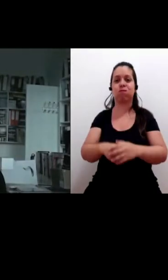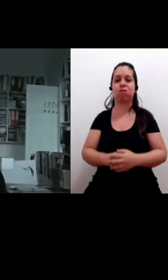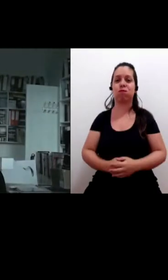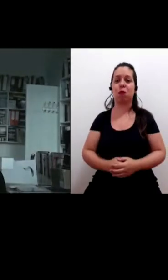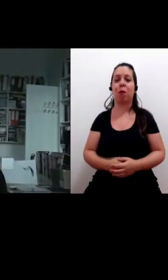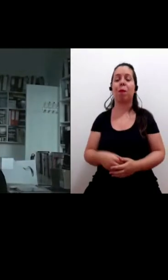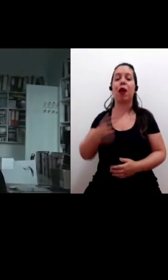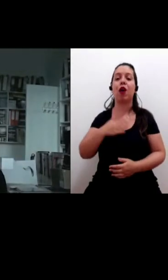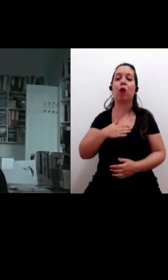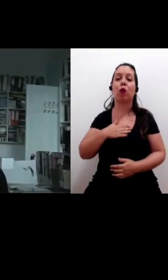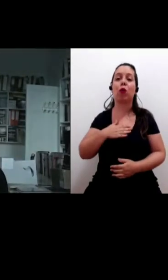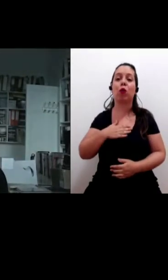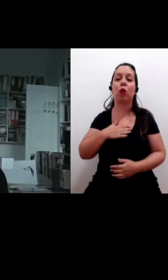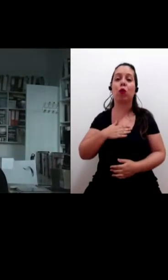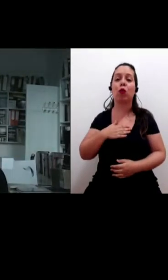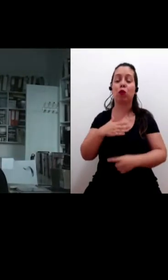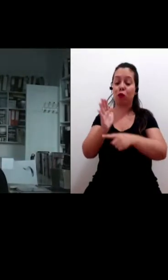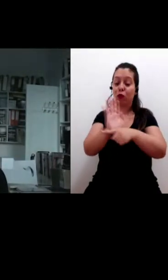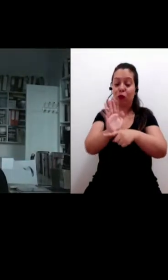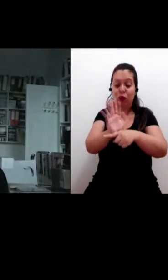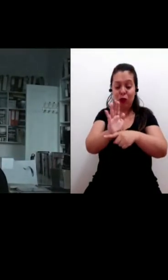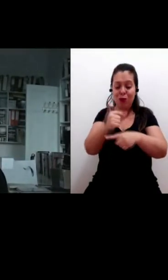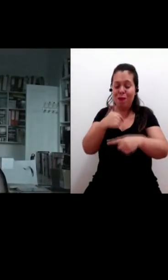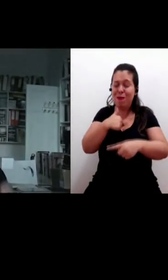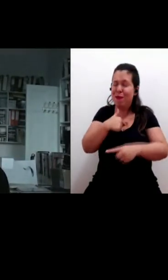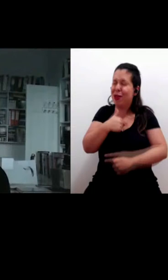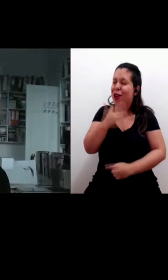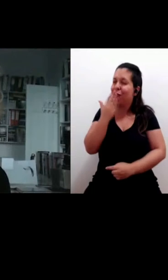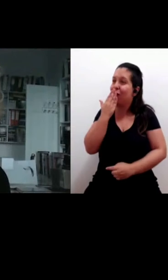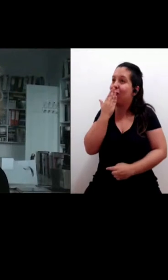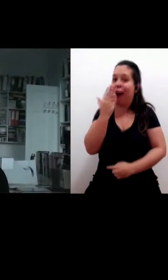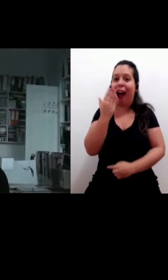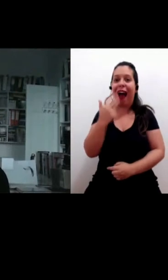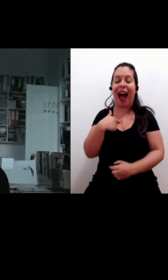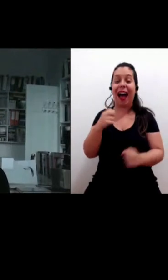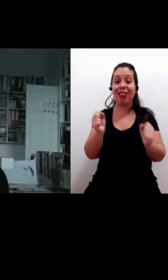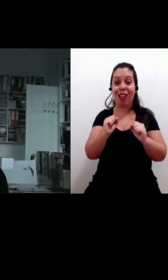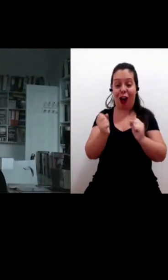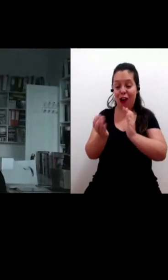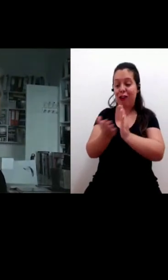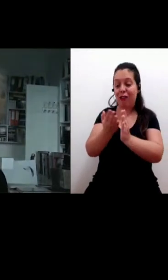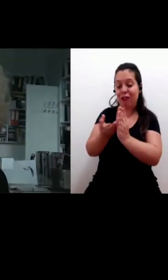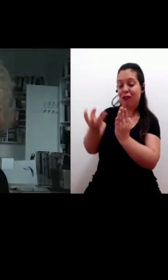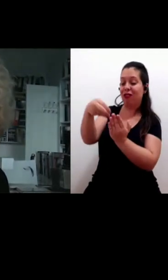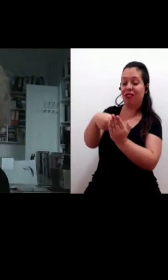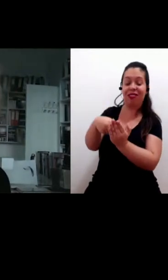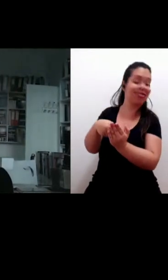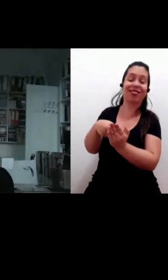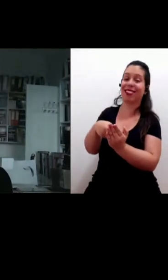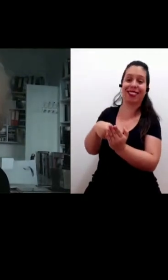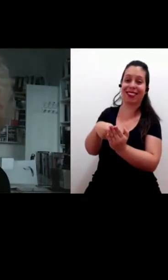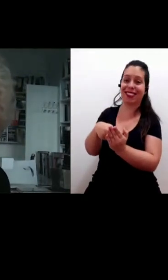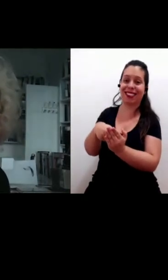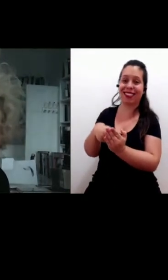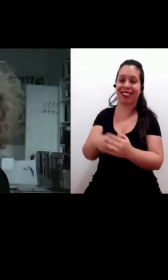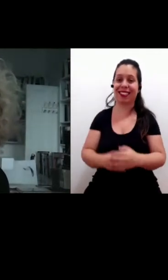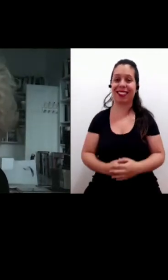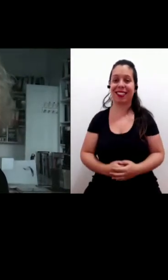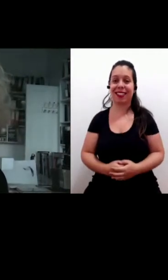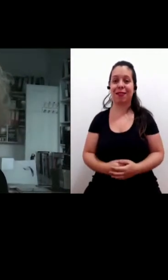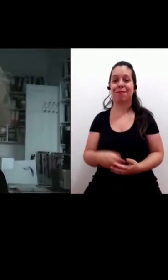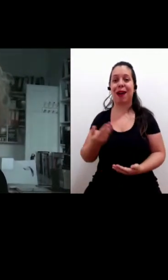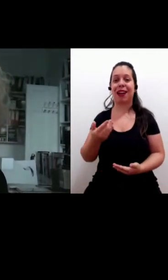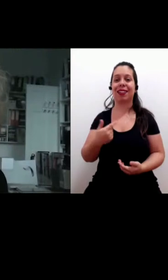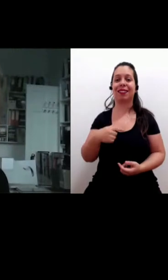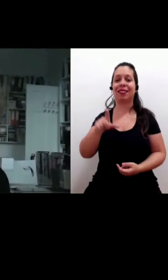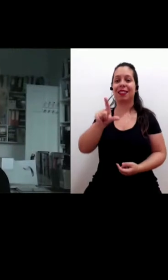not in my history of cinema, but L'Amitié of la Maria Peixoto,